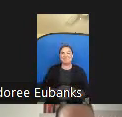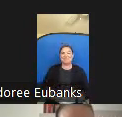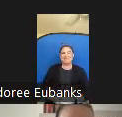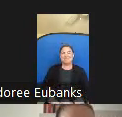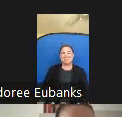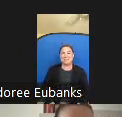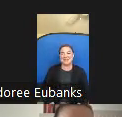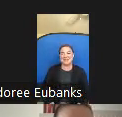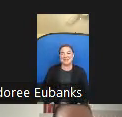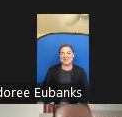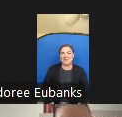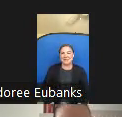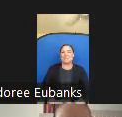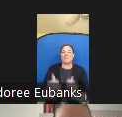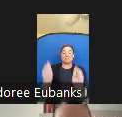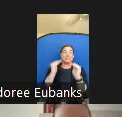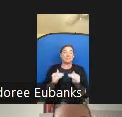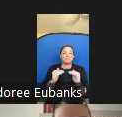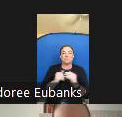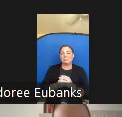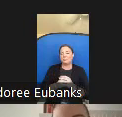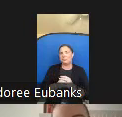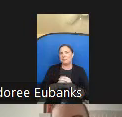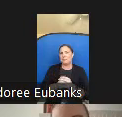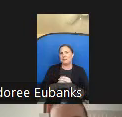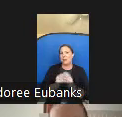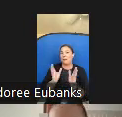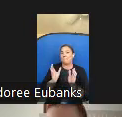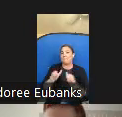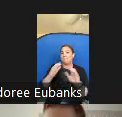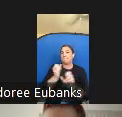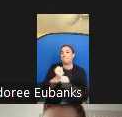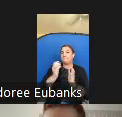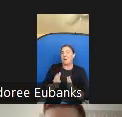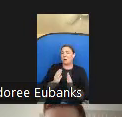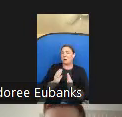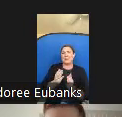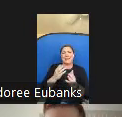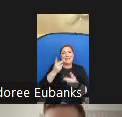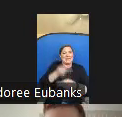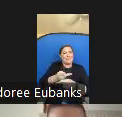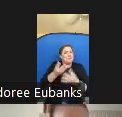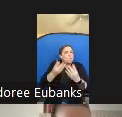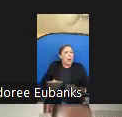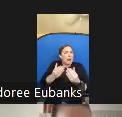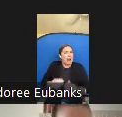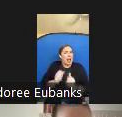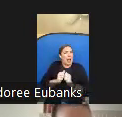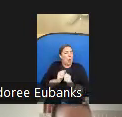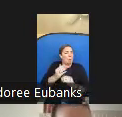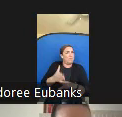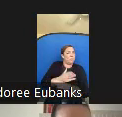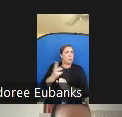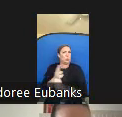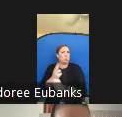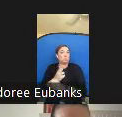All right, so next question. How did the potters keep the prepared clay damp before using it? This is a very